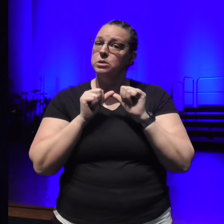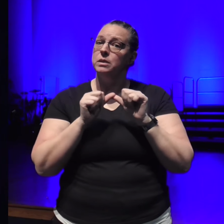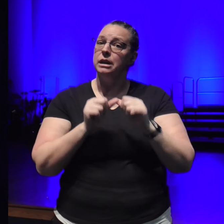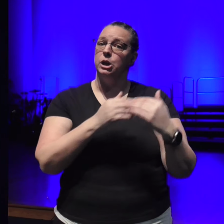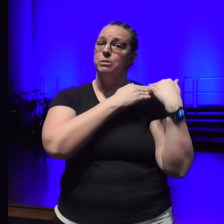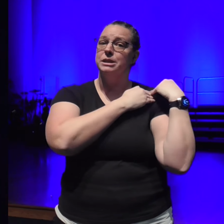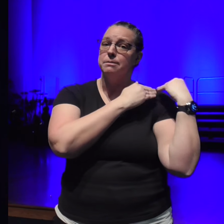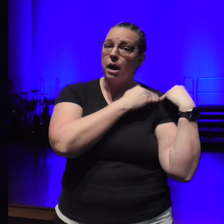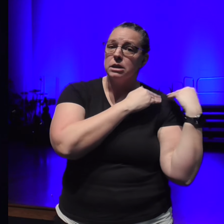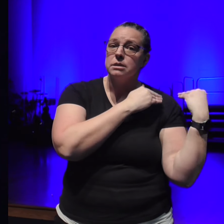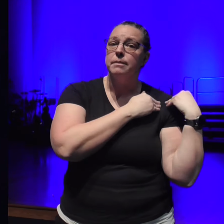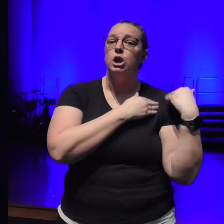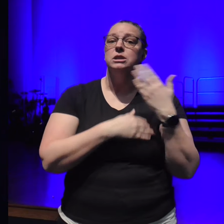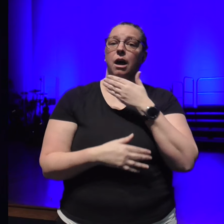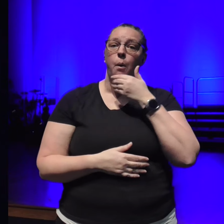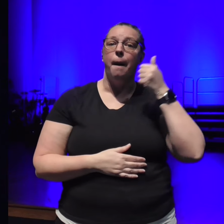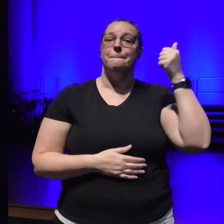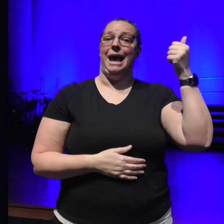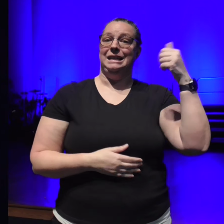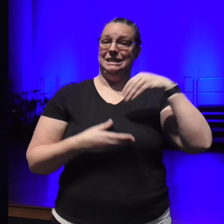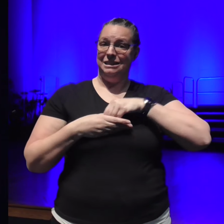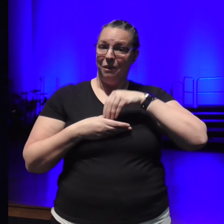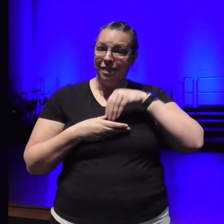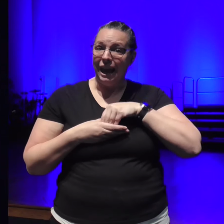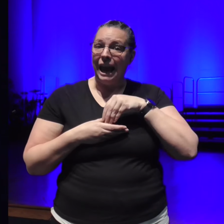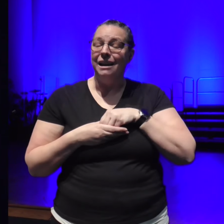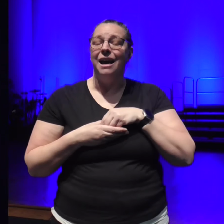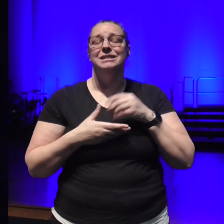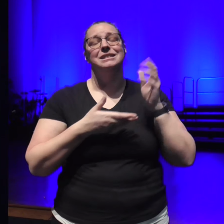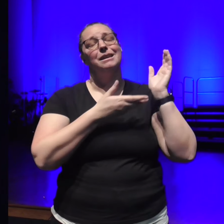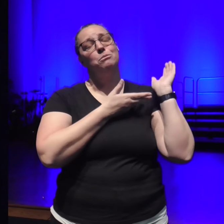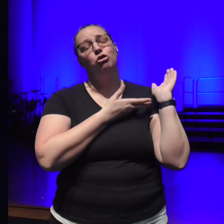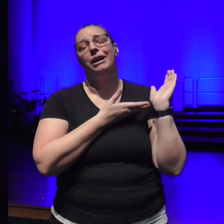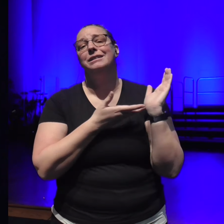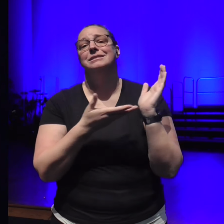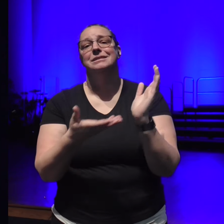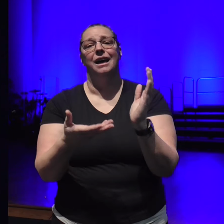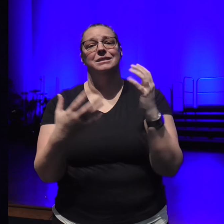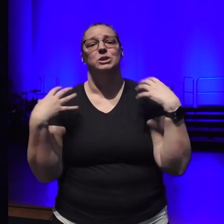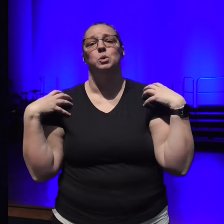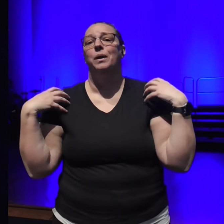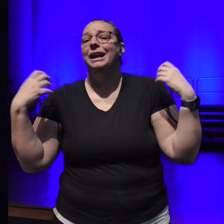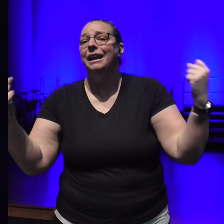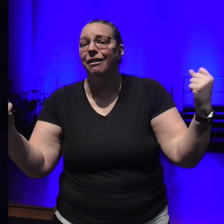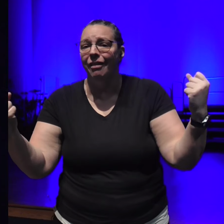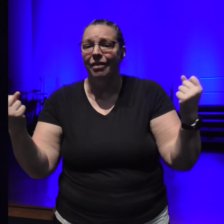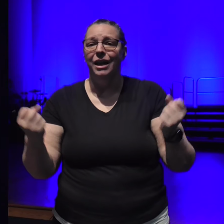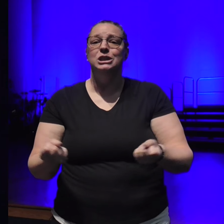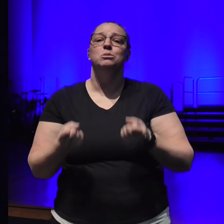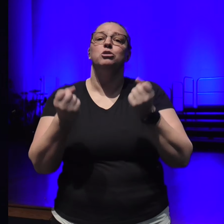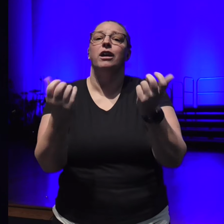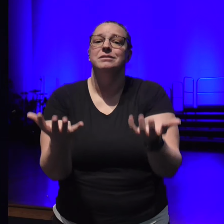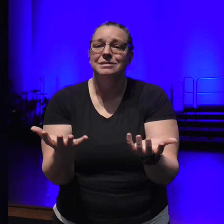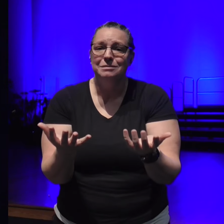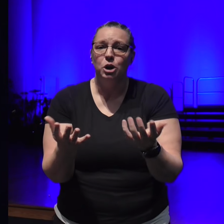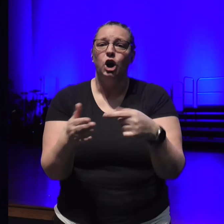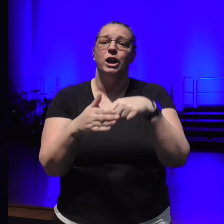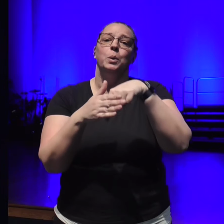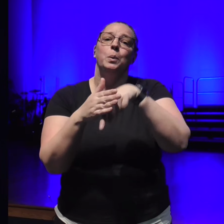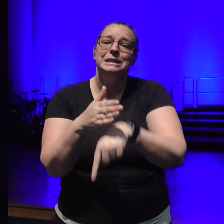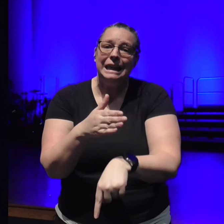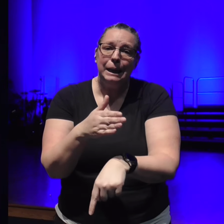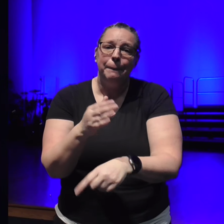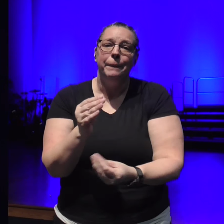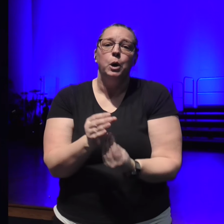responsible to that best that is within us, it brings everything forth that we need to heal, to prosper, to deepen,